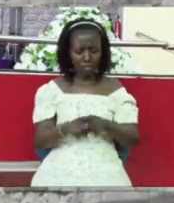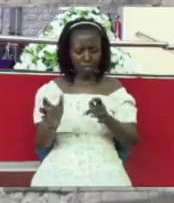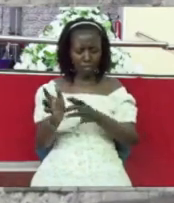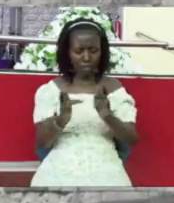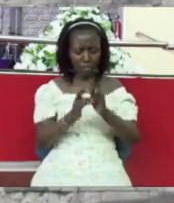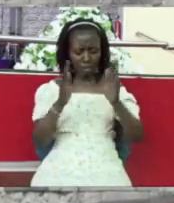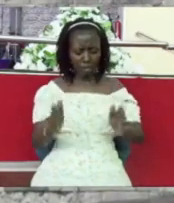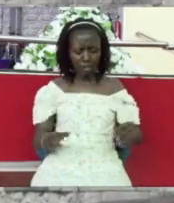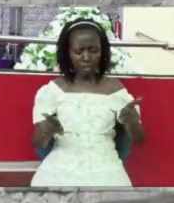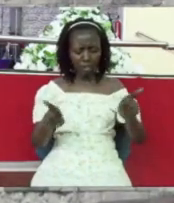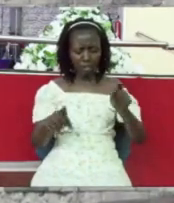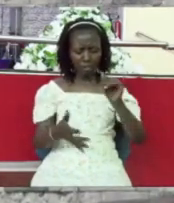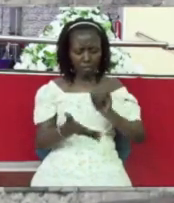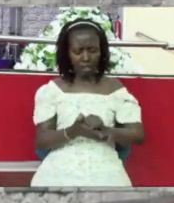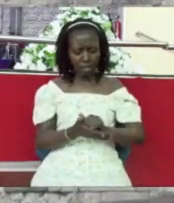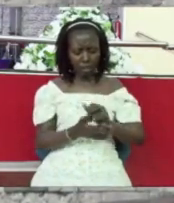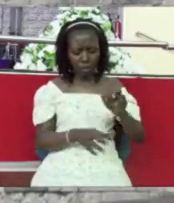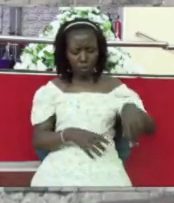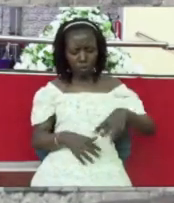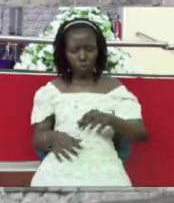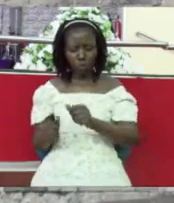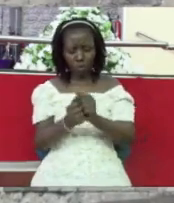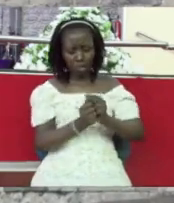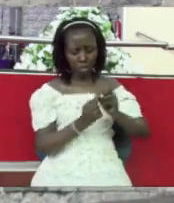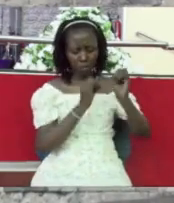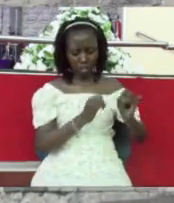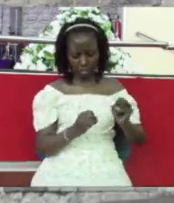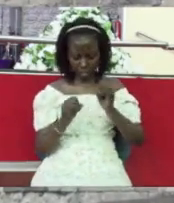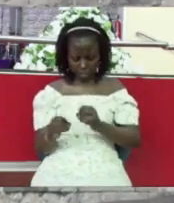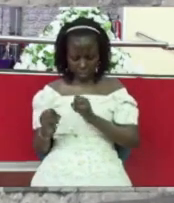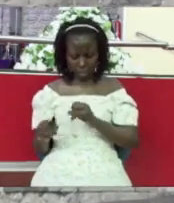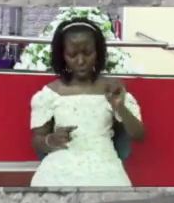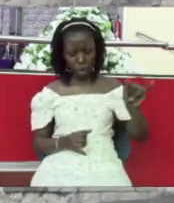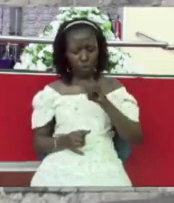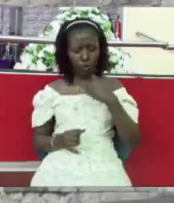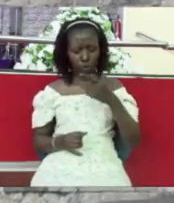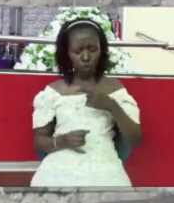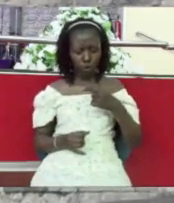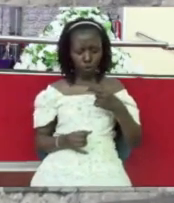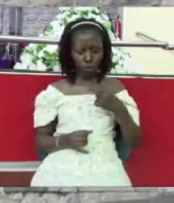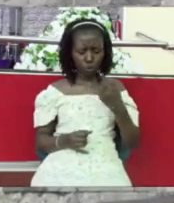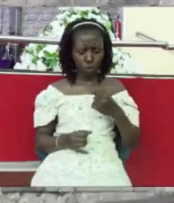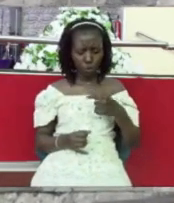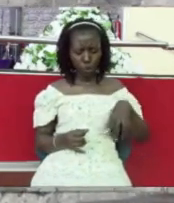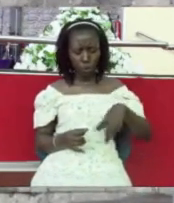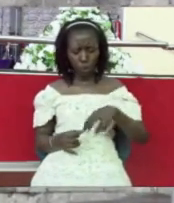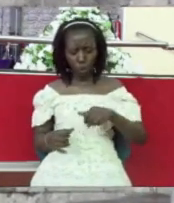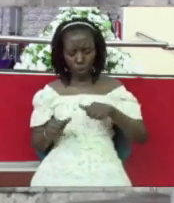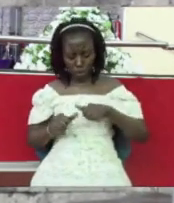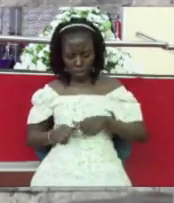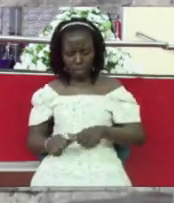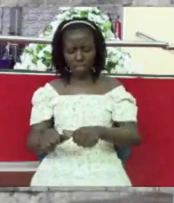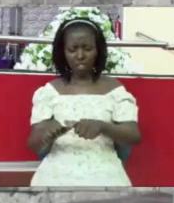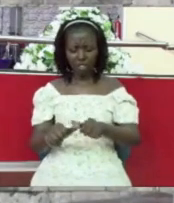That you will walk with every one of us. Those that are in this walk already, Kama wale ambao wako katika